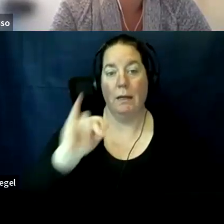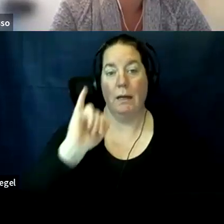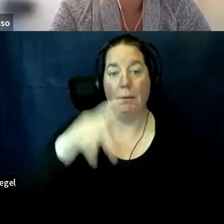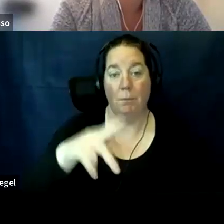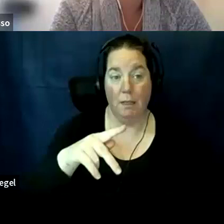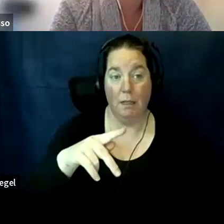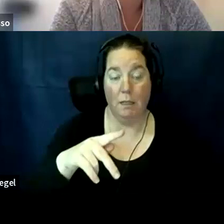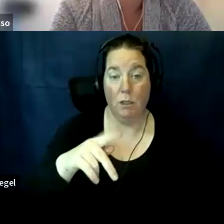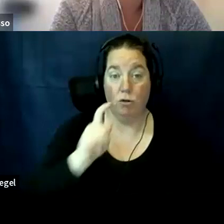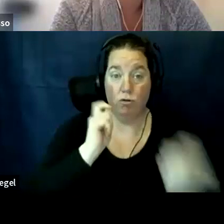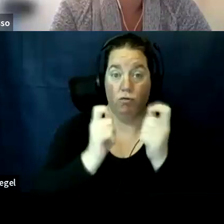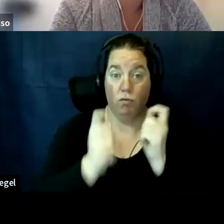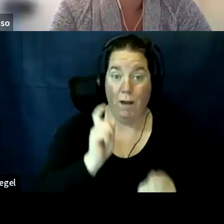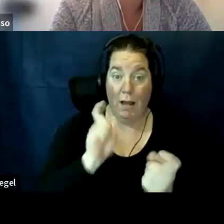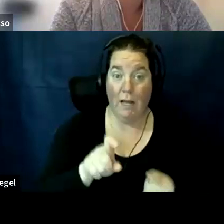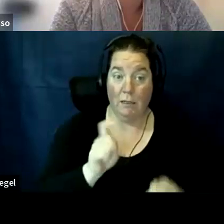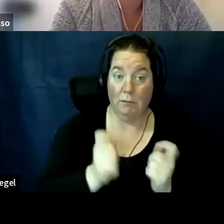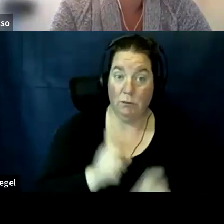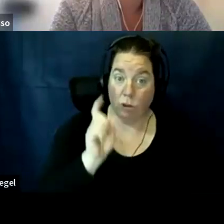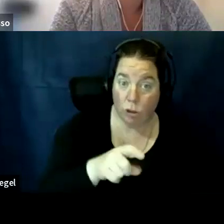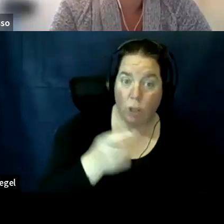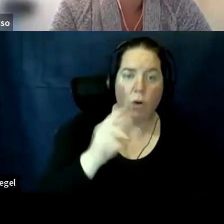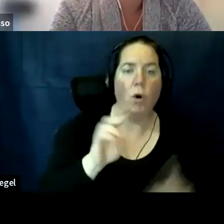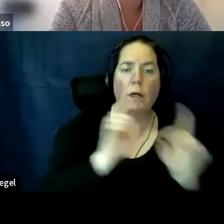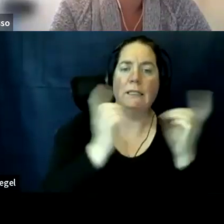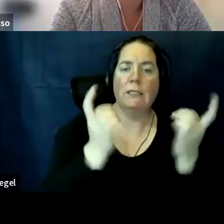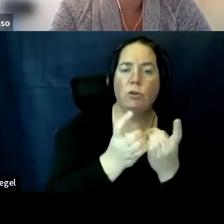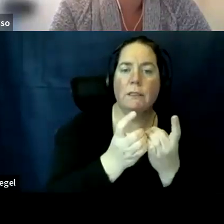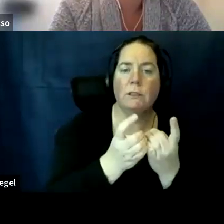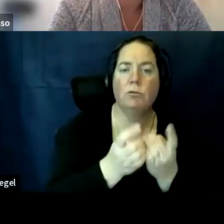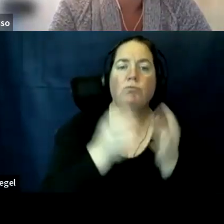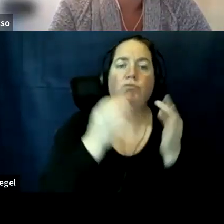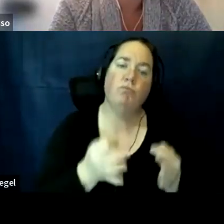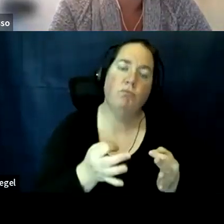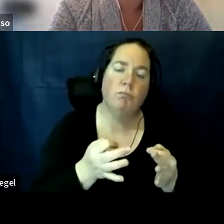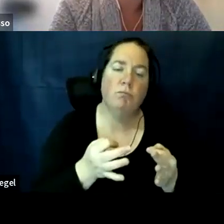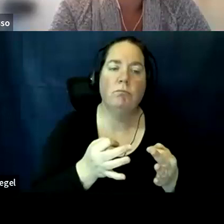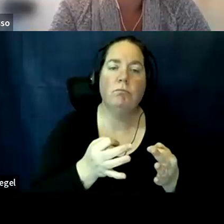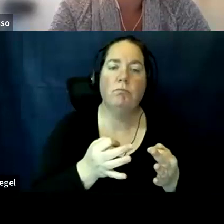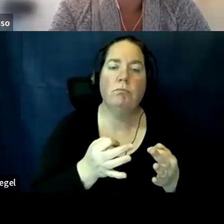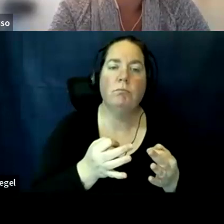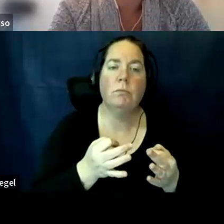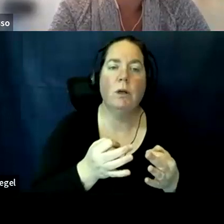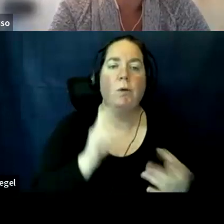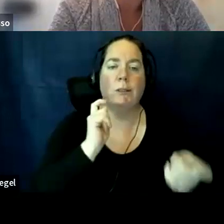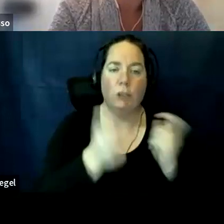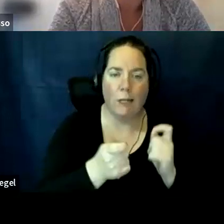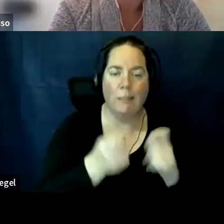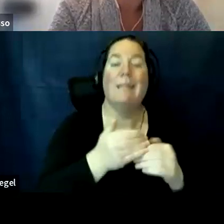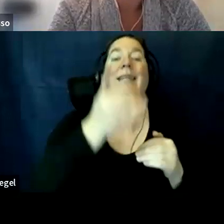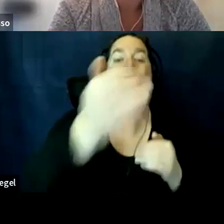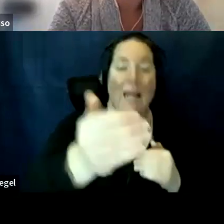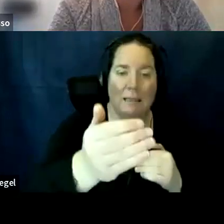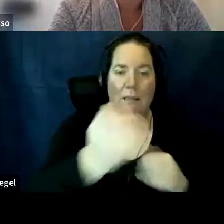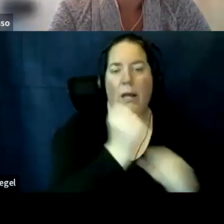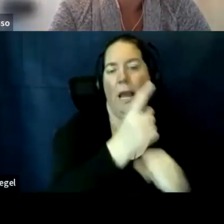been revised this year, or did districts have the option to begin meeting the IEP goal requirement at the next or